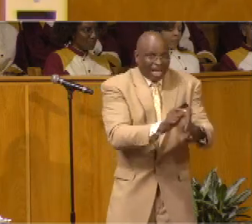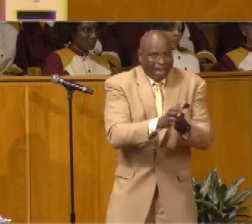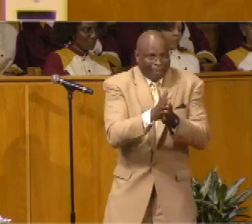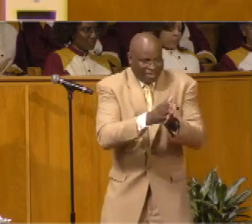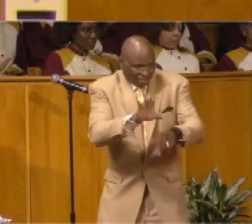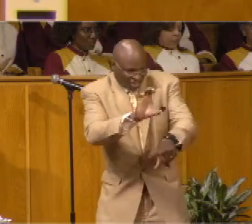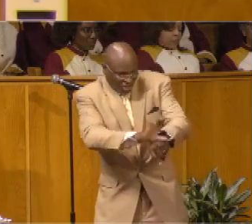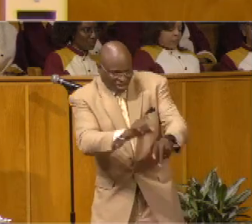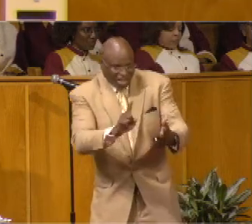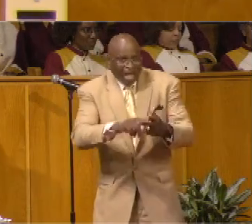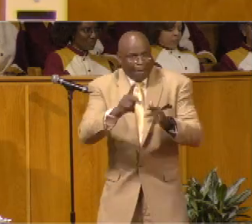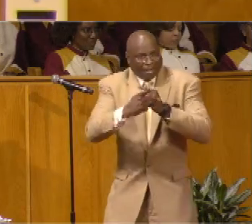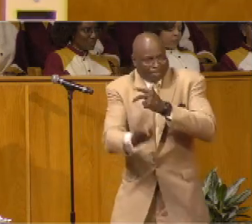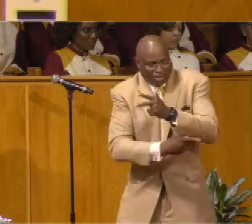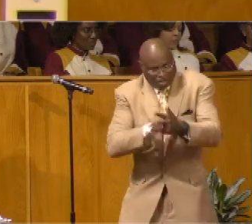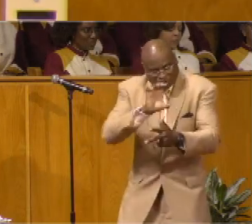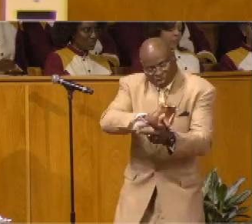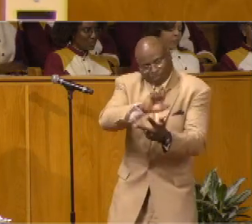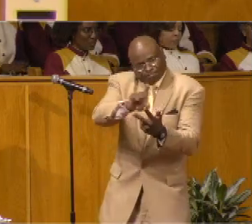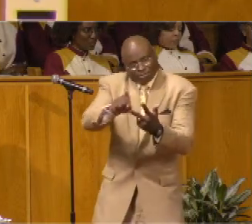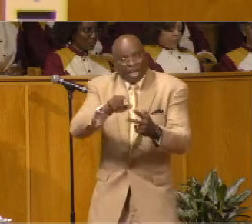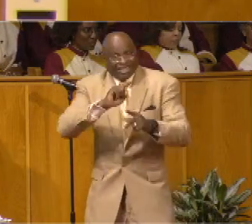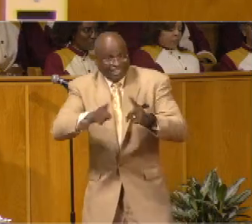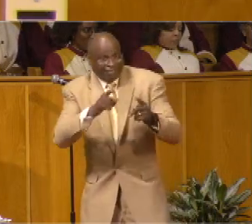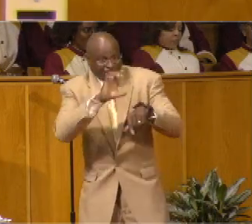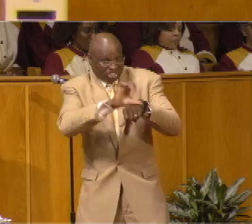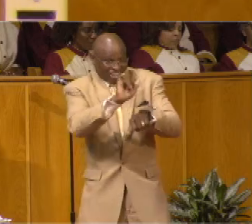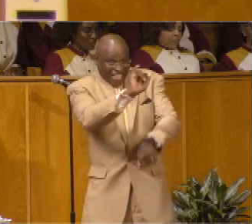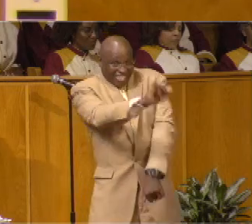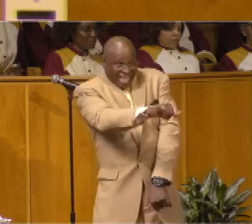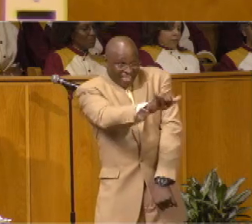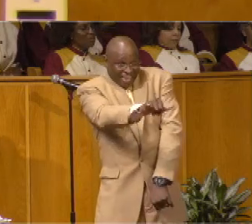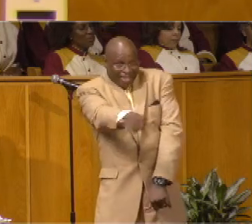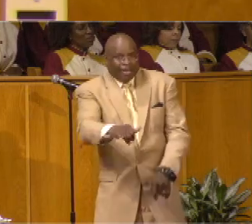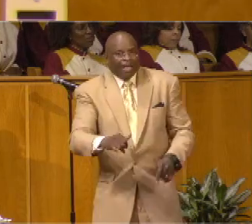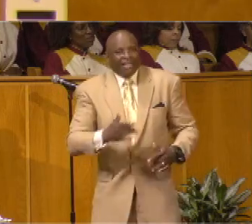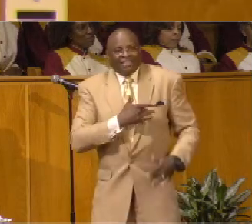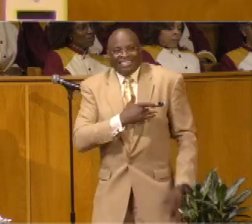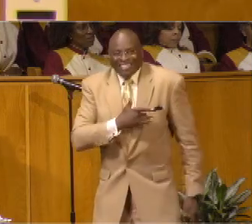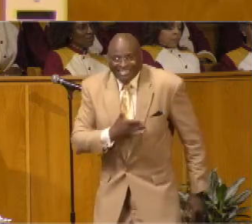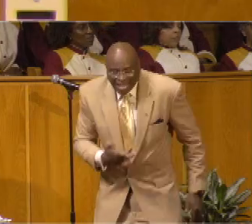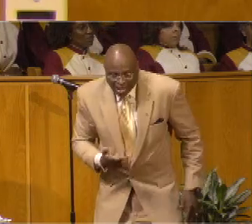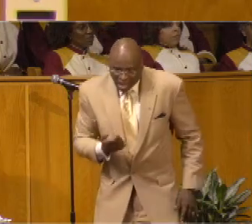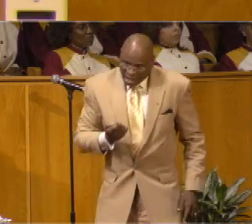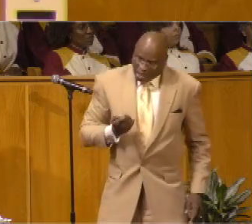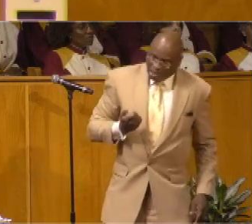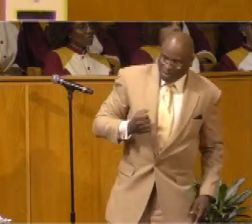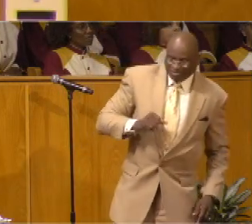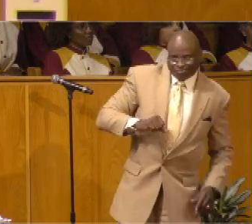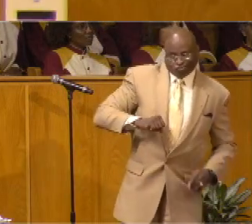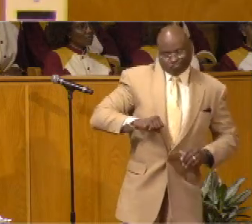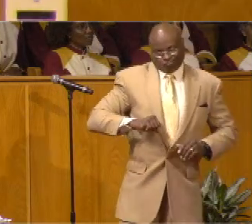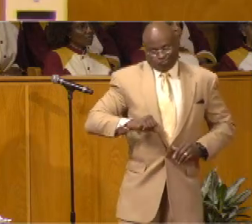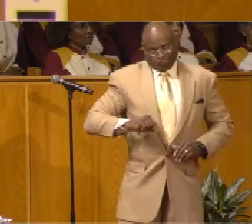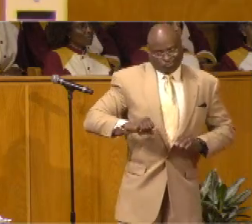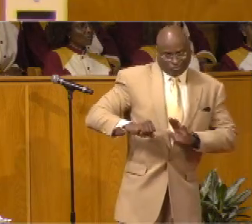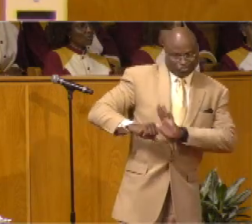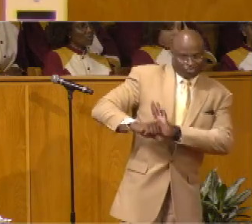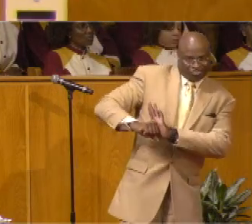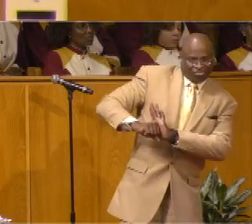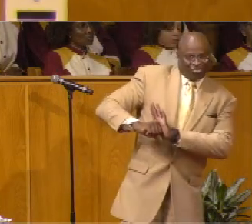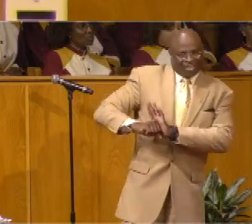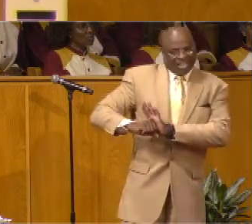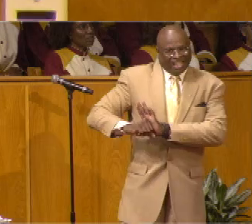and Presbyterian, and when you've been raised in those traditions, you tend to be a little resistant to